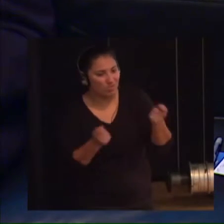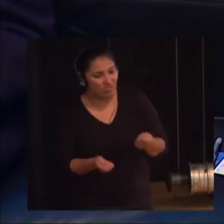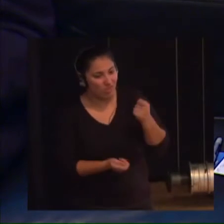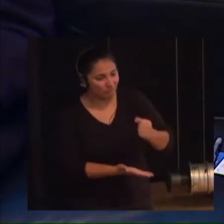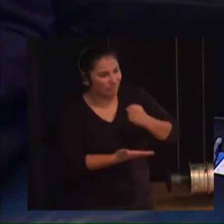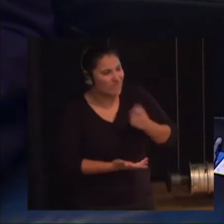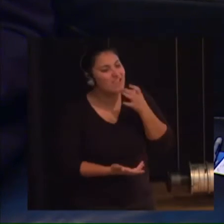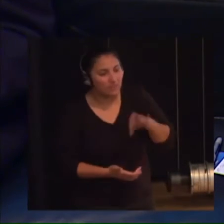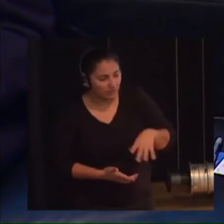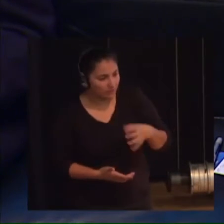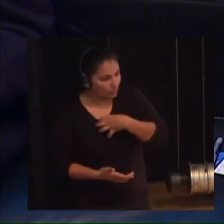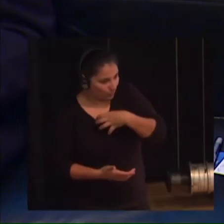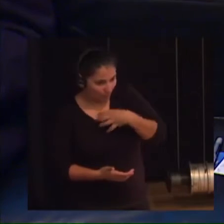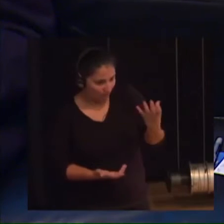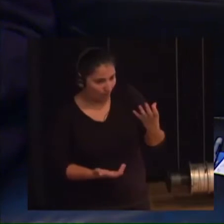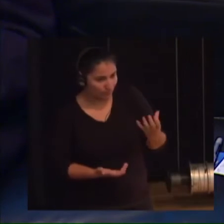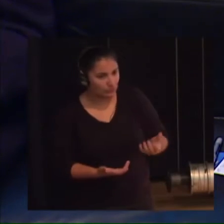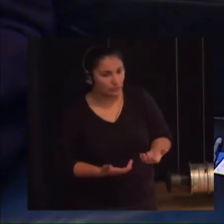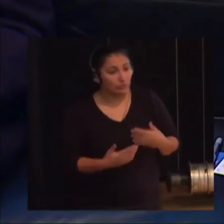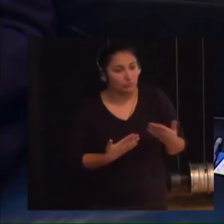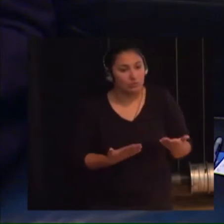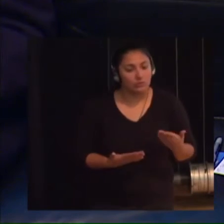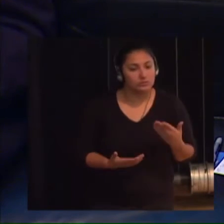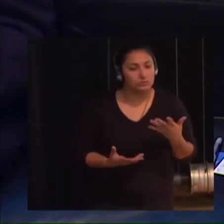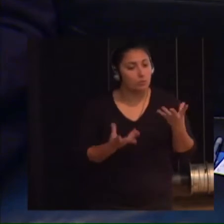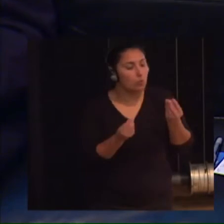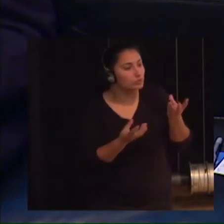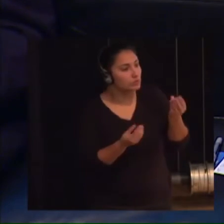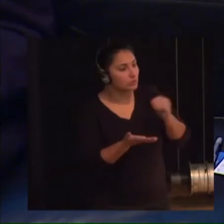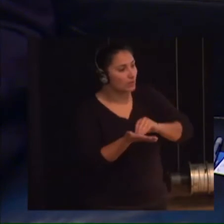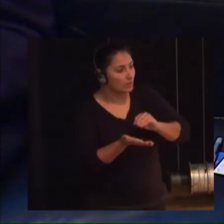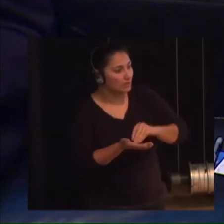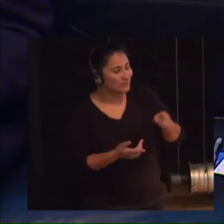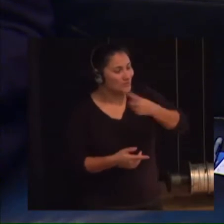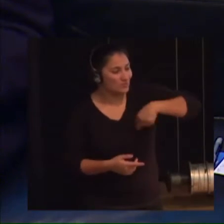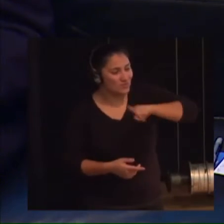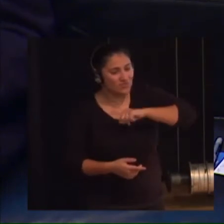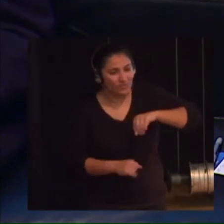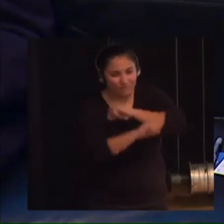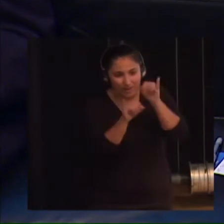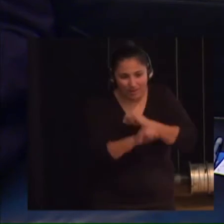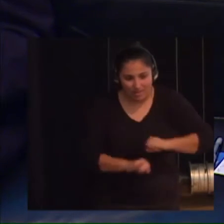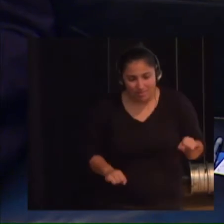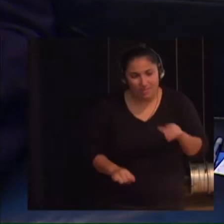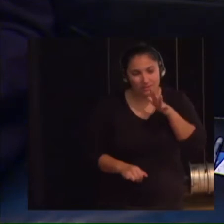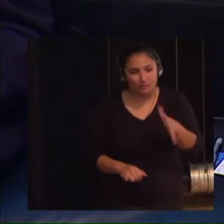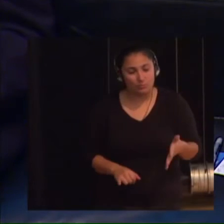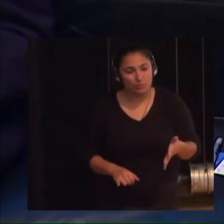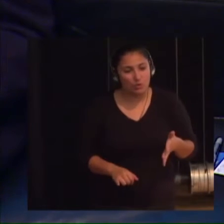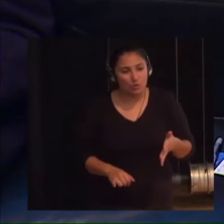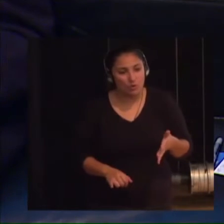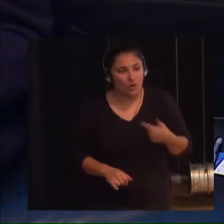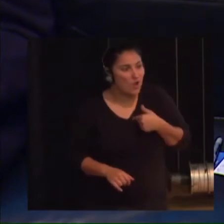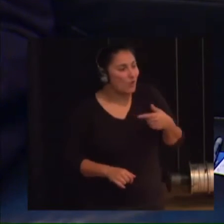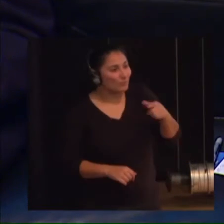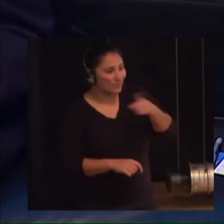next day and say, well, I think you were very unfair in your right. coverage of this company. But that for us was a win, because it meant